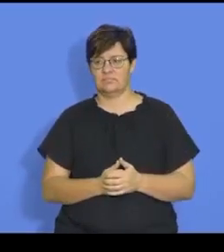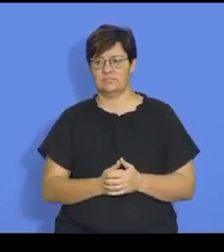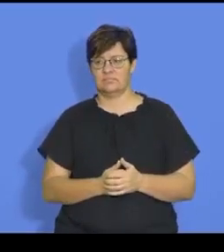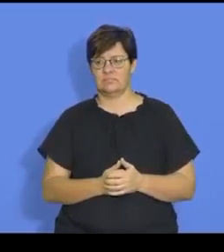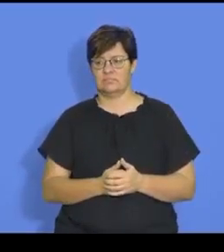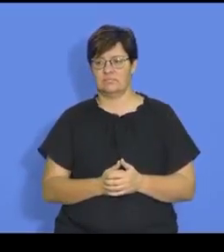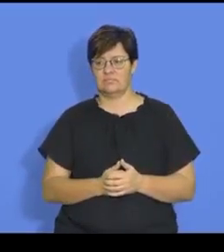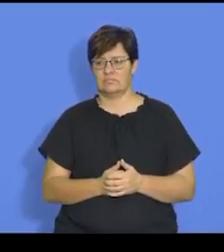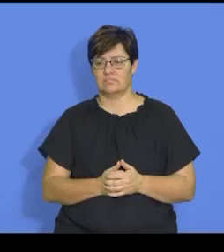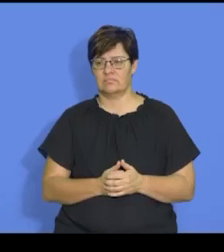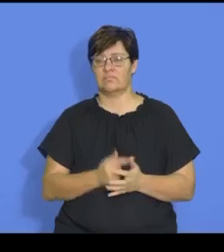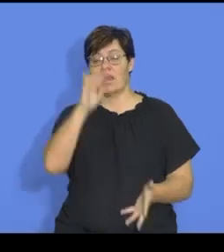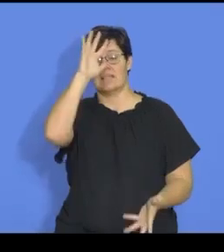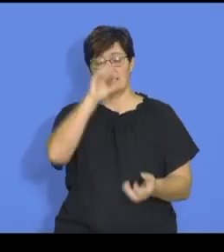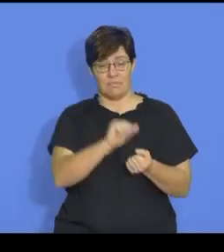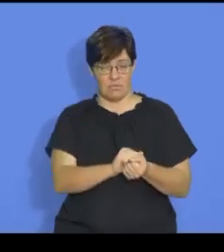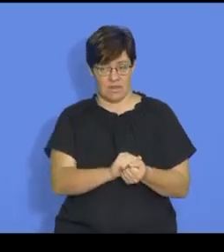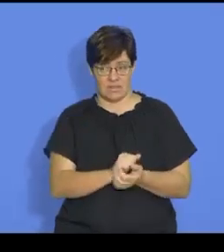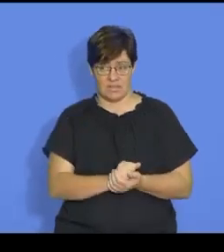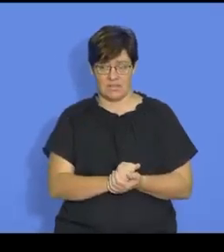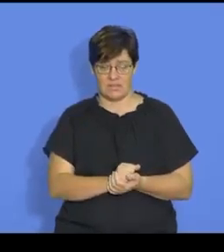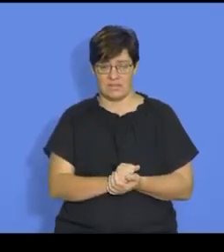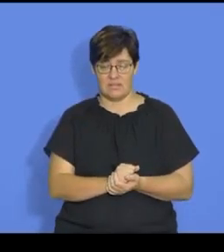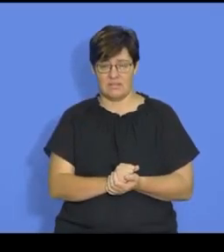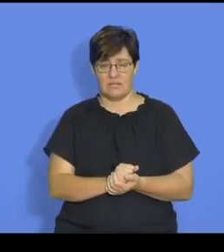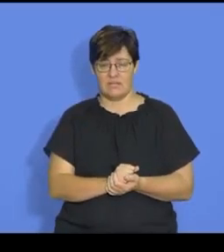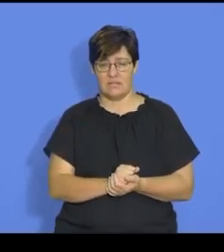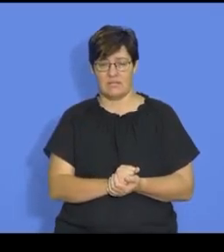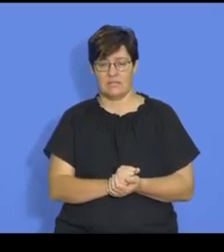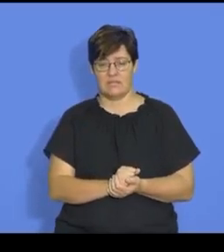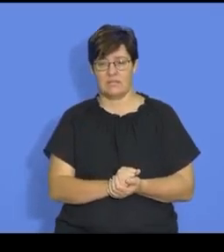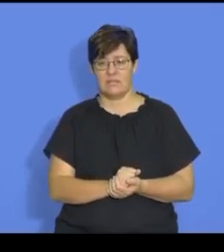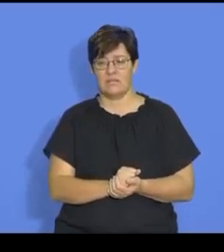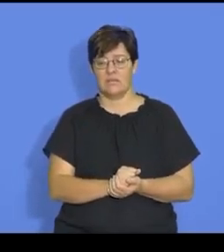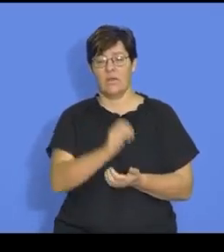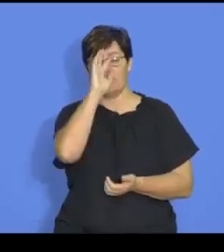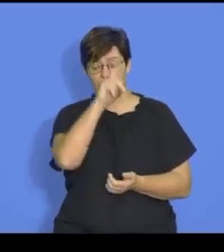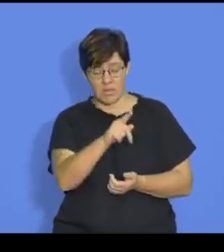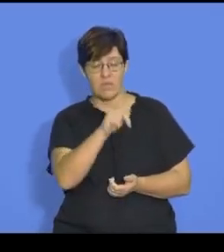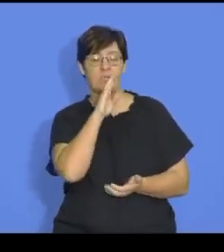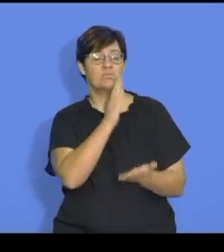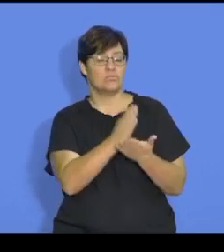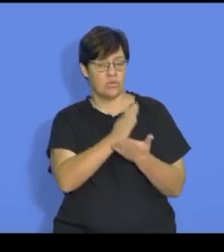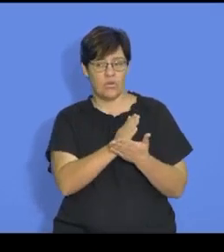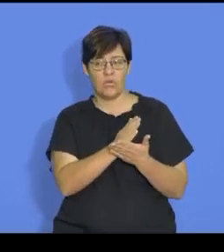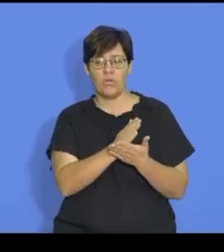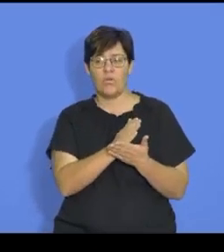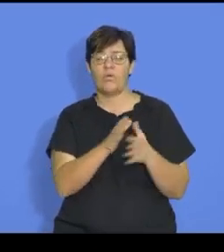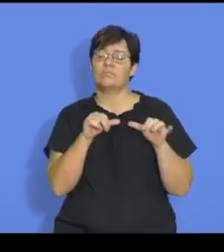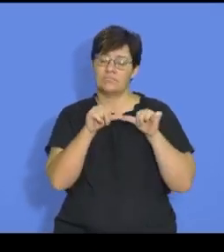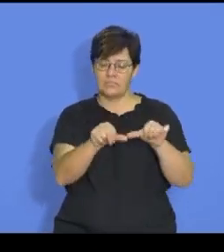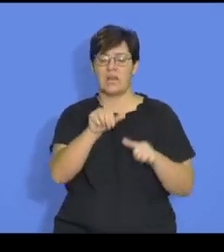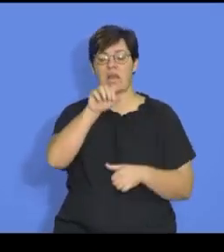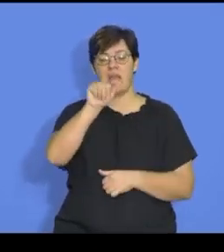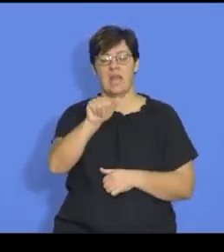on. So to summarize, accounting students, remember, make sure